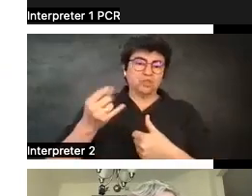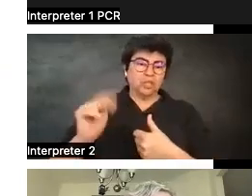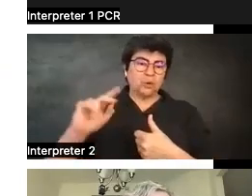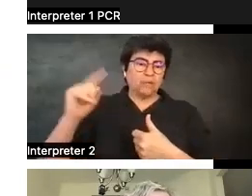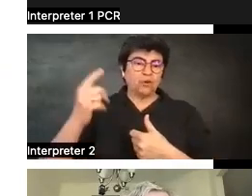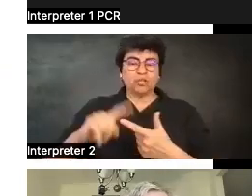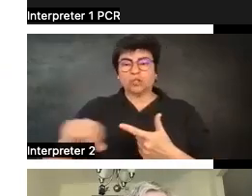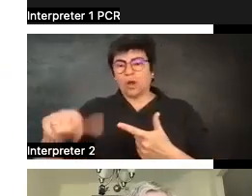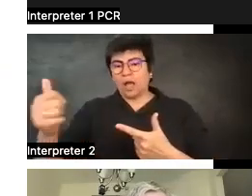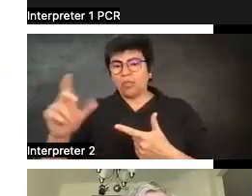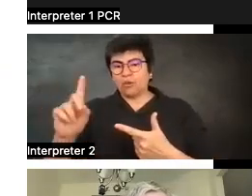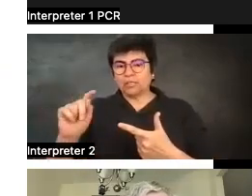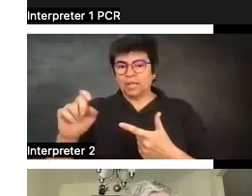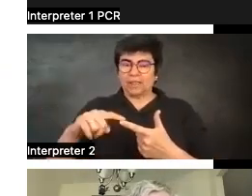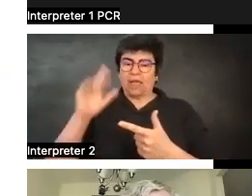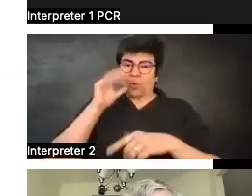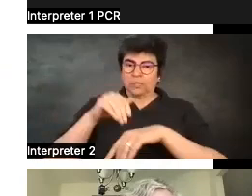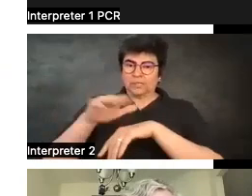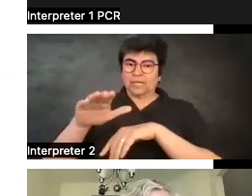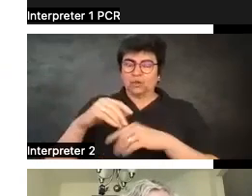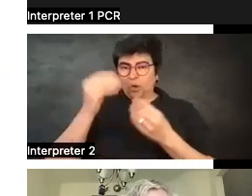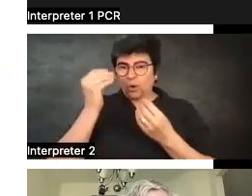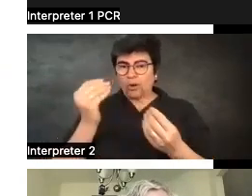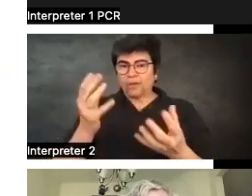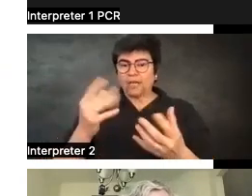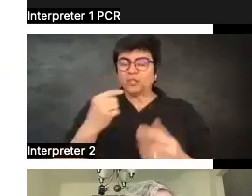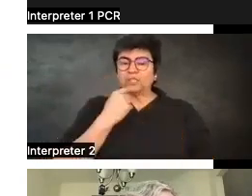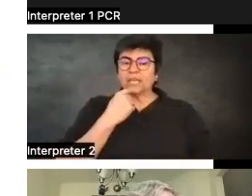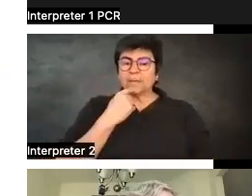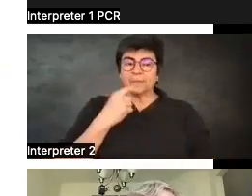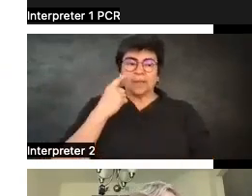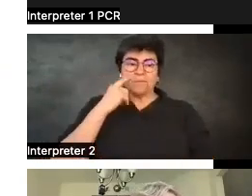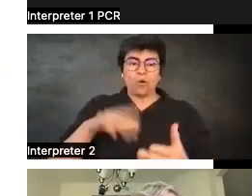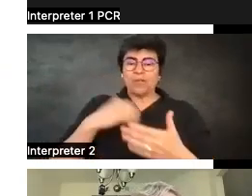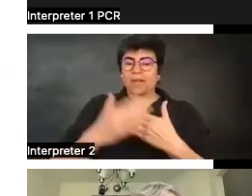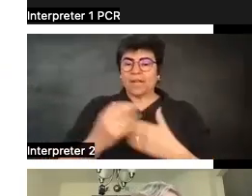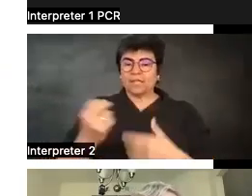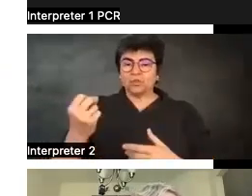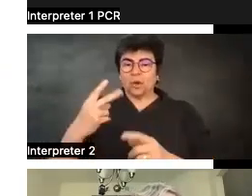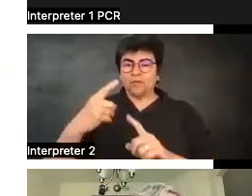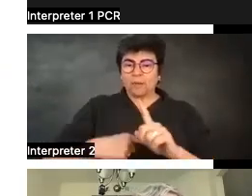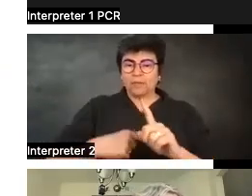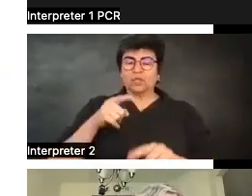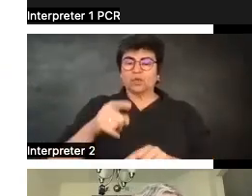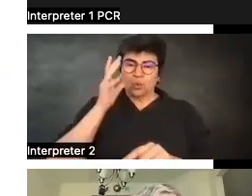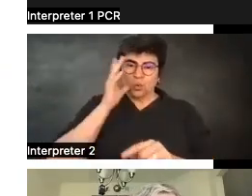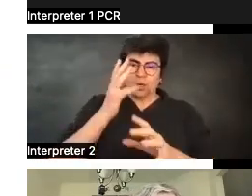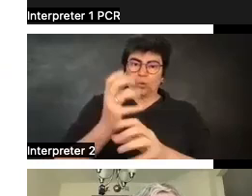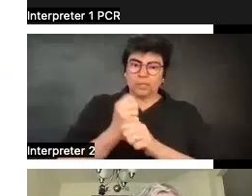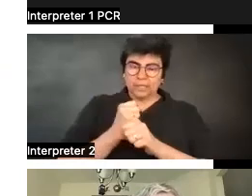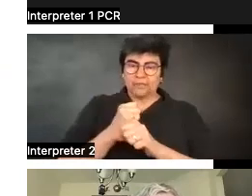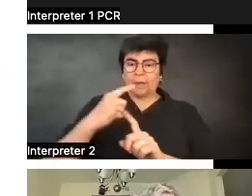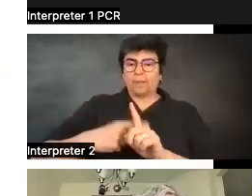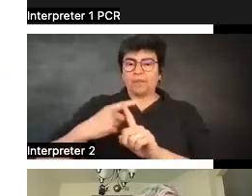date, they will send you a notification saying, for the next 12 months, you are going to receive a